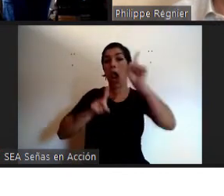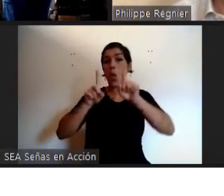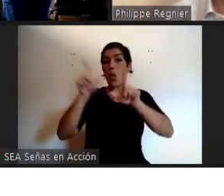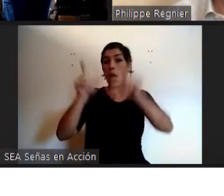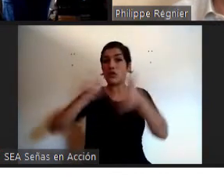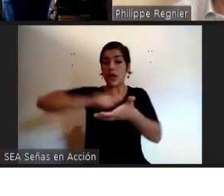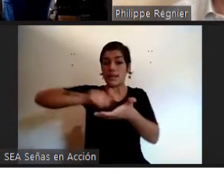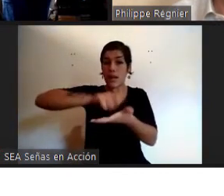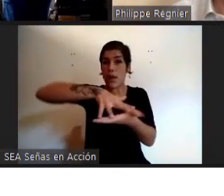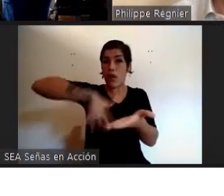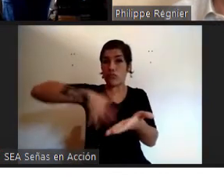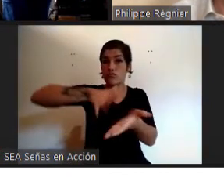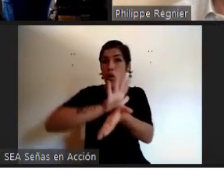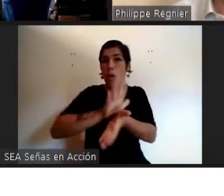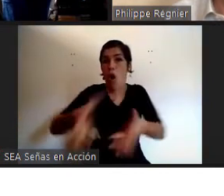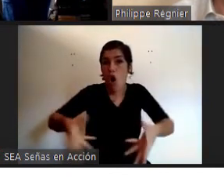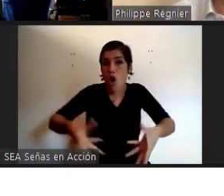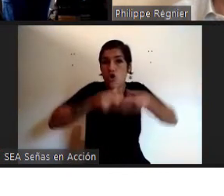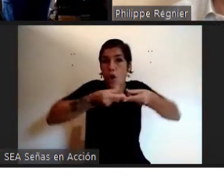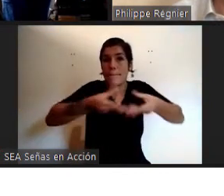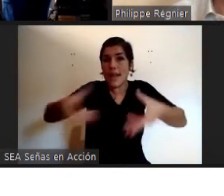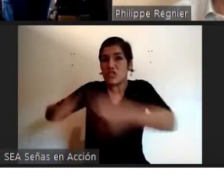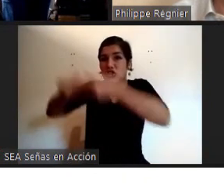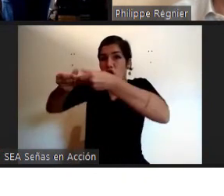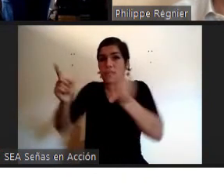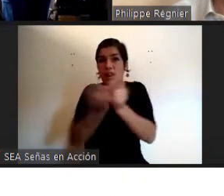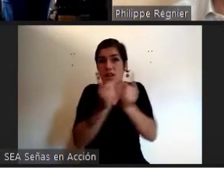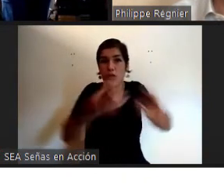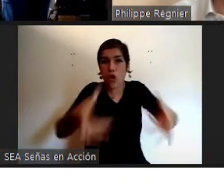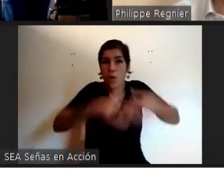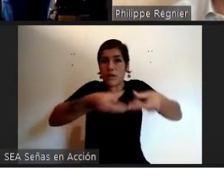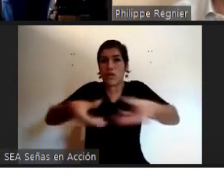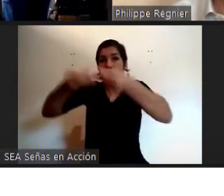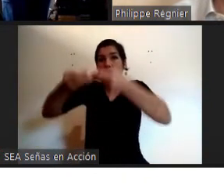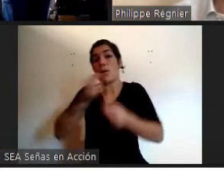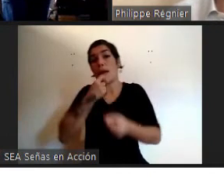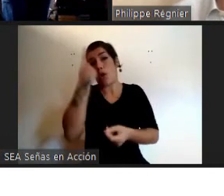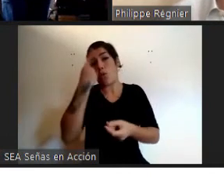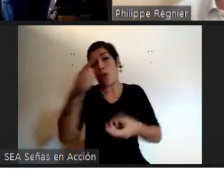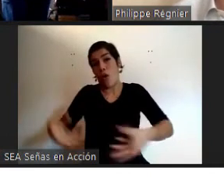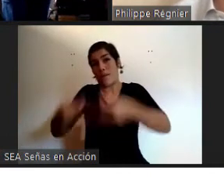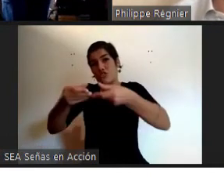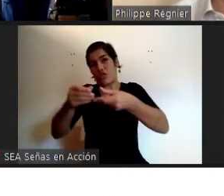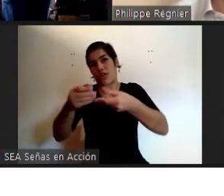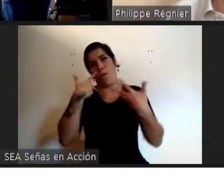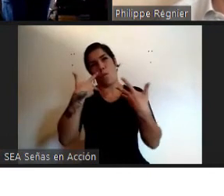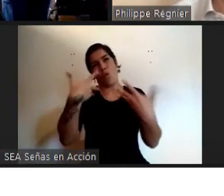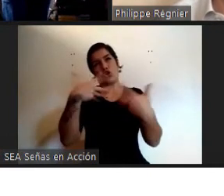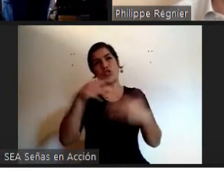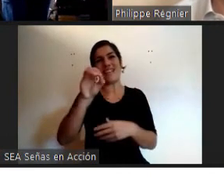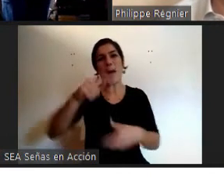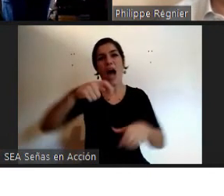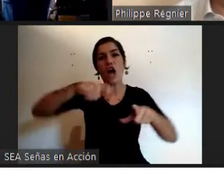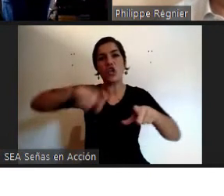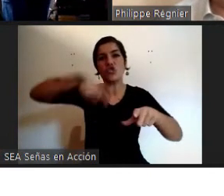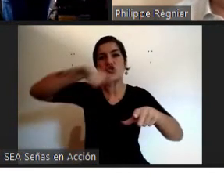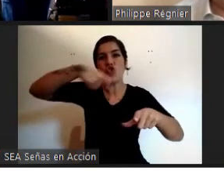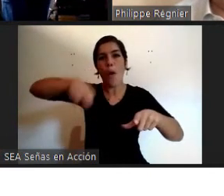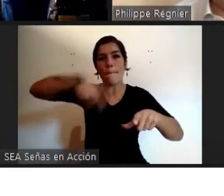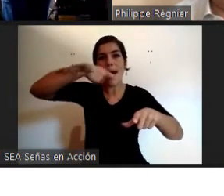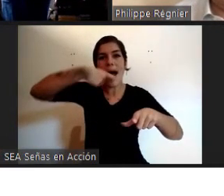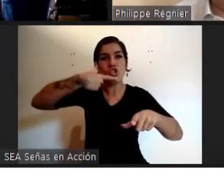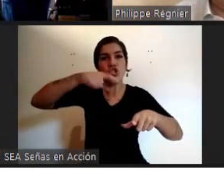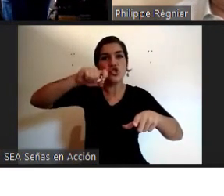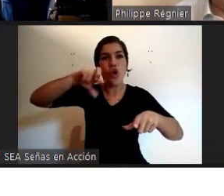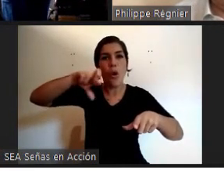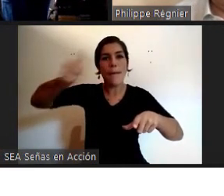compilations were gathered that tried to integrate those thoughts, such as those independent publications, such as Wuhan Soup,